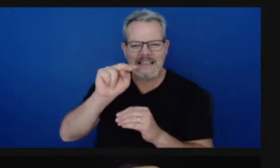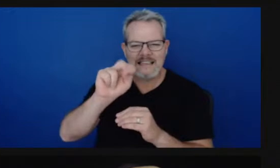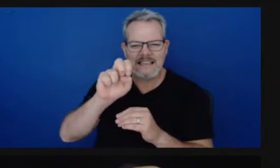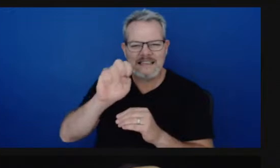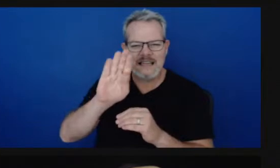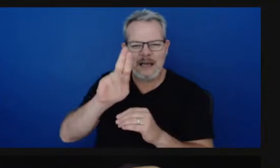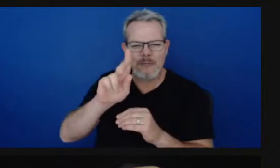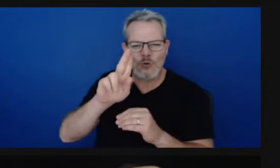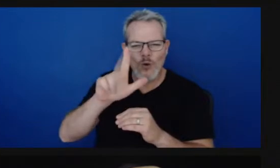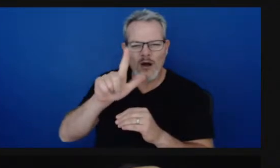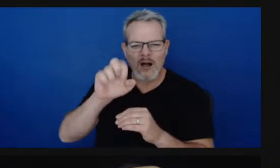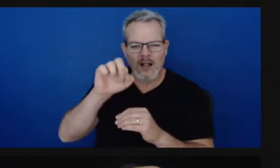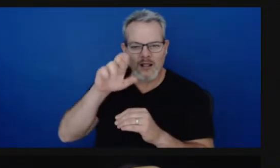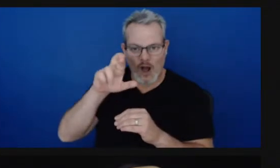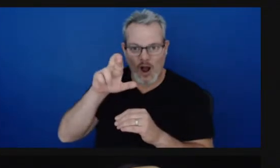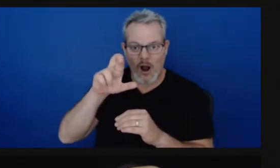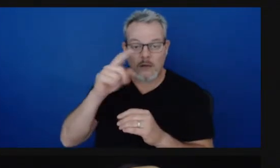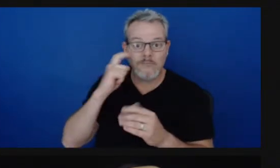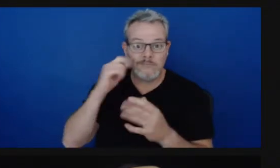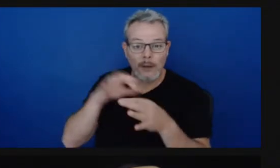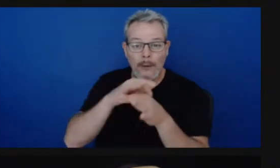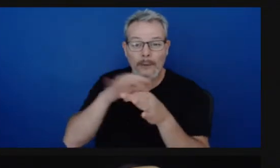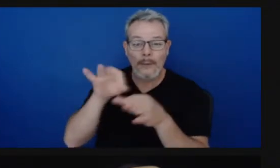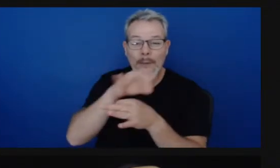the Earth. So there's gases that seem to predate